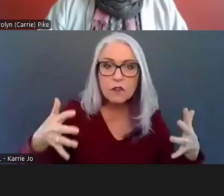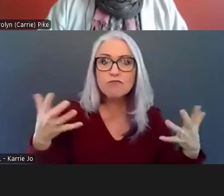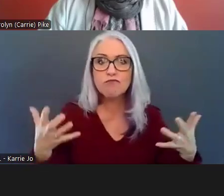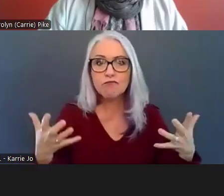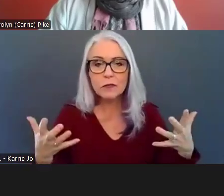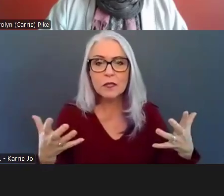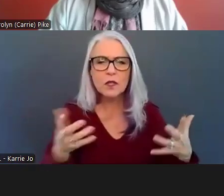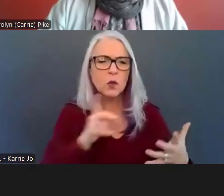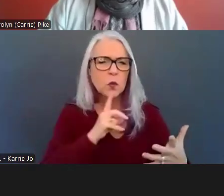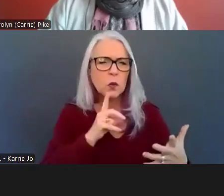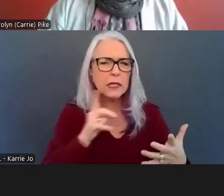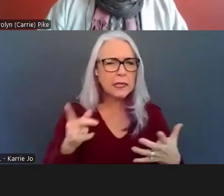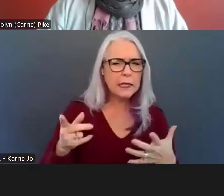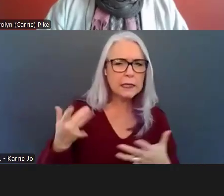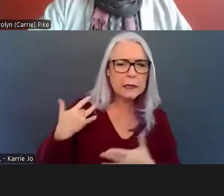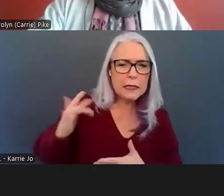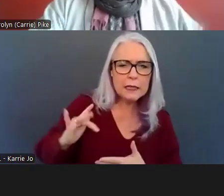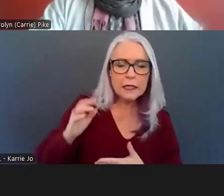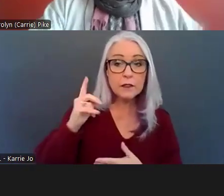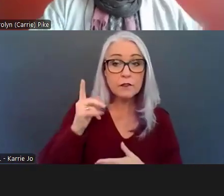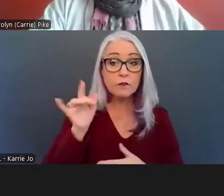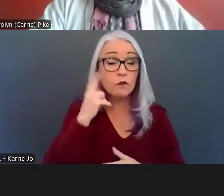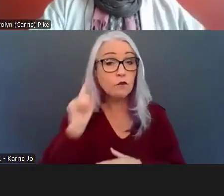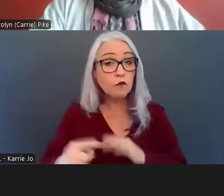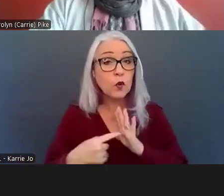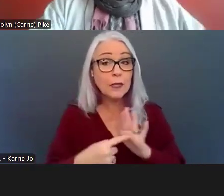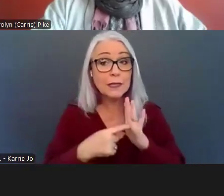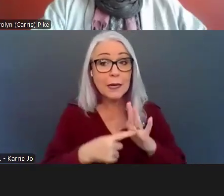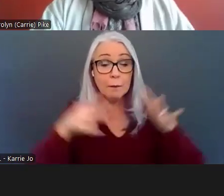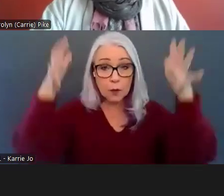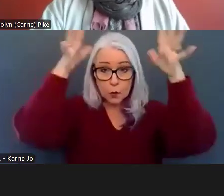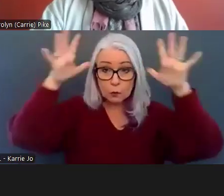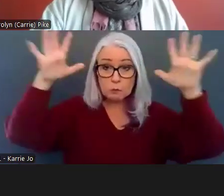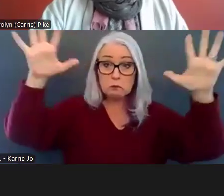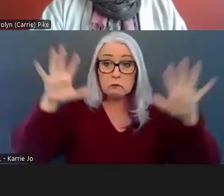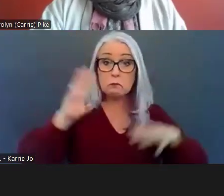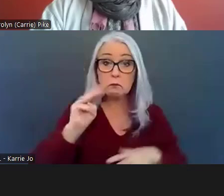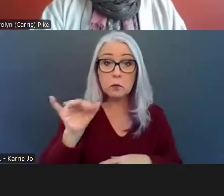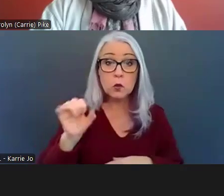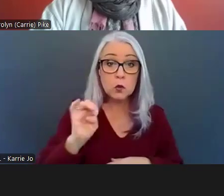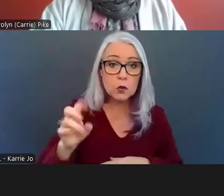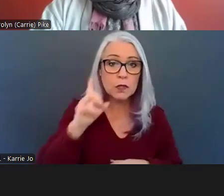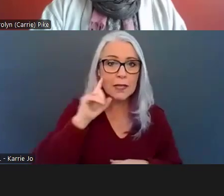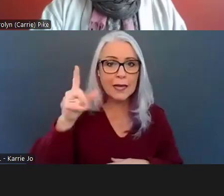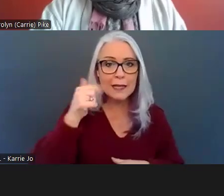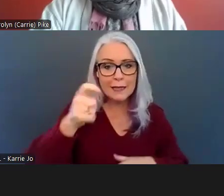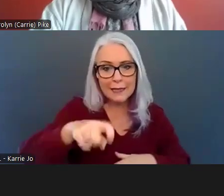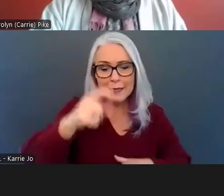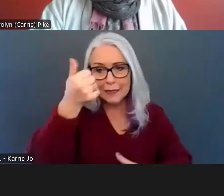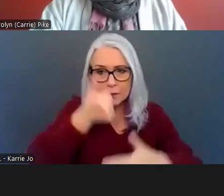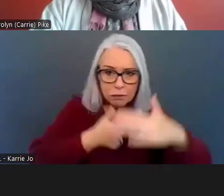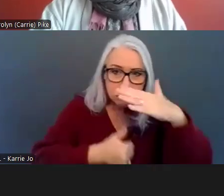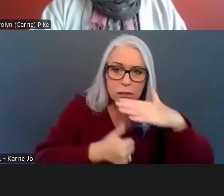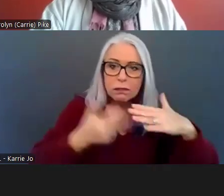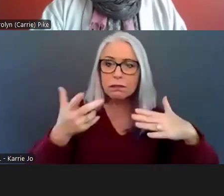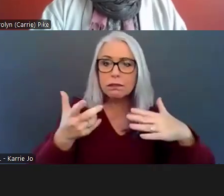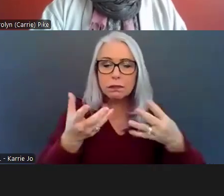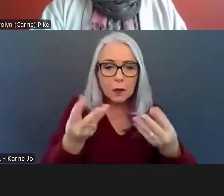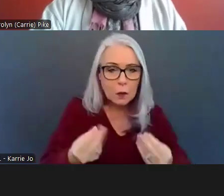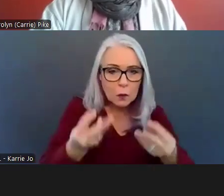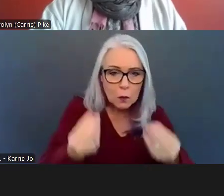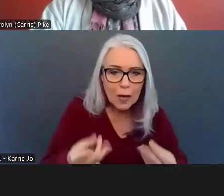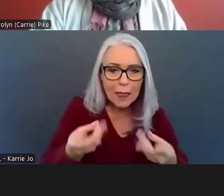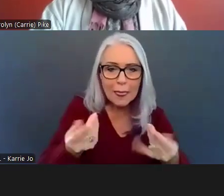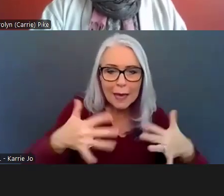sensitive, like moose, right, to both the composition of understory and the proximity to wetlands, also thinking